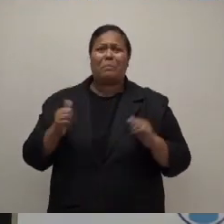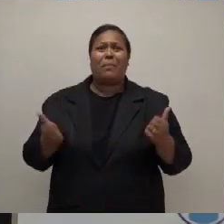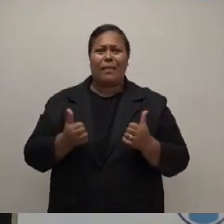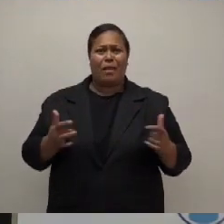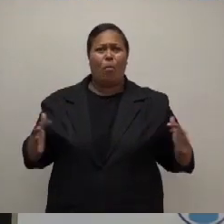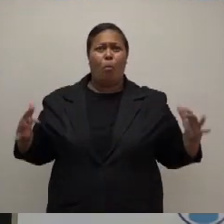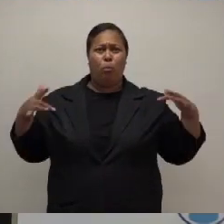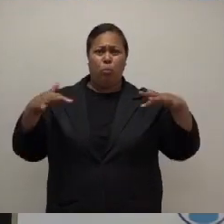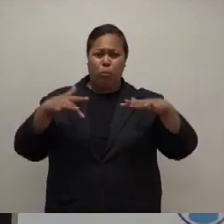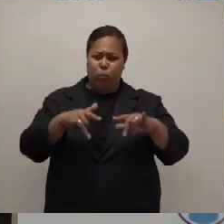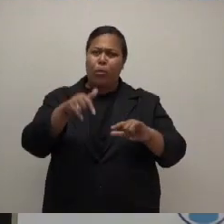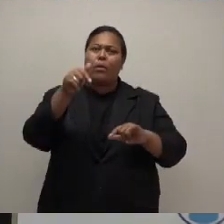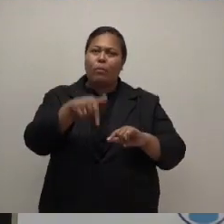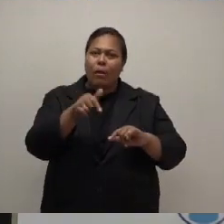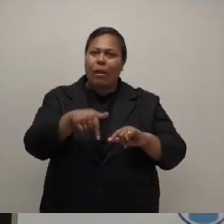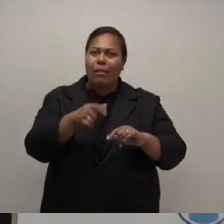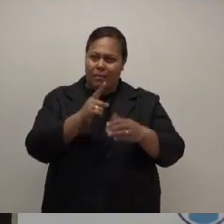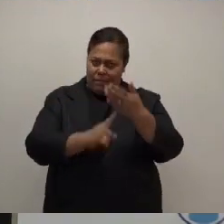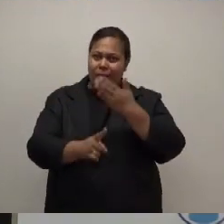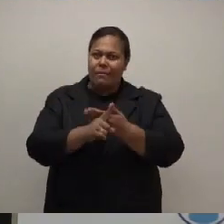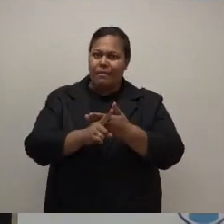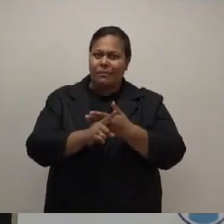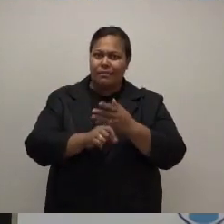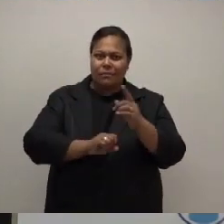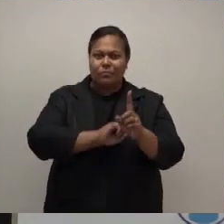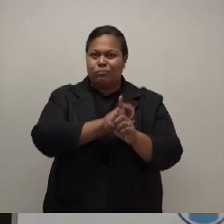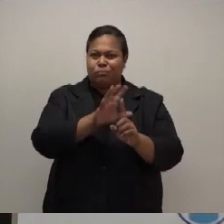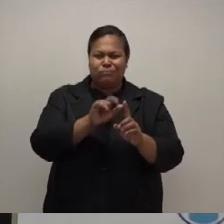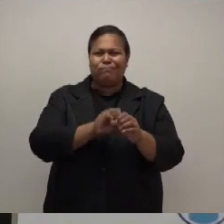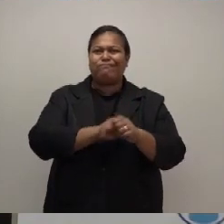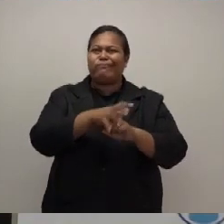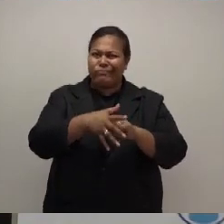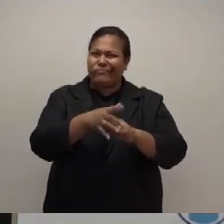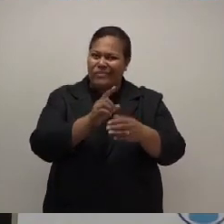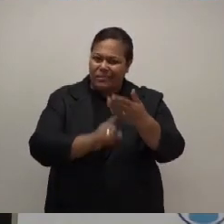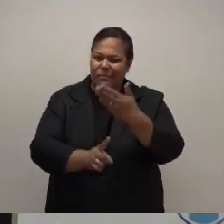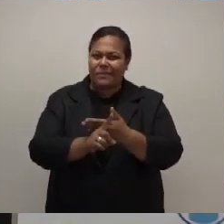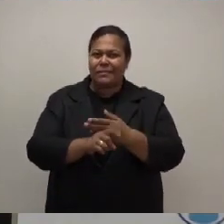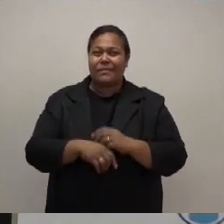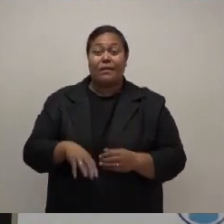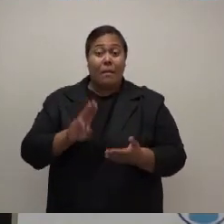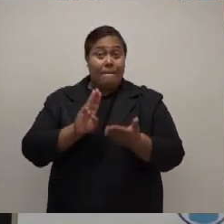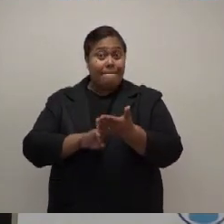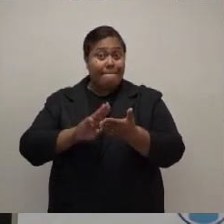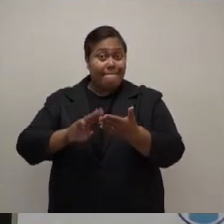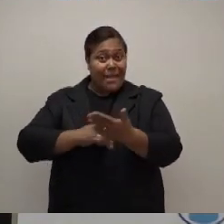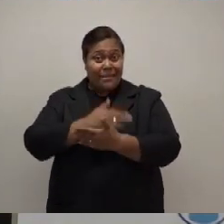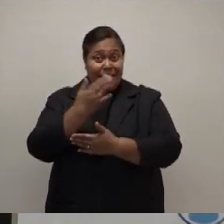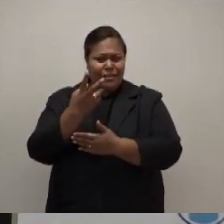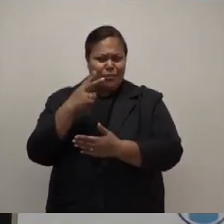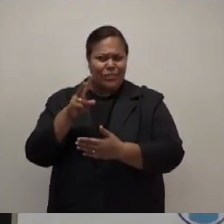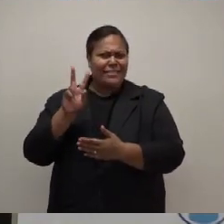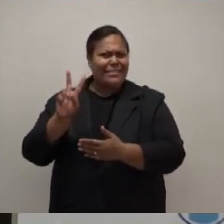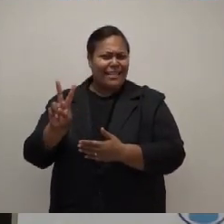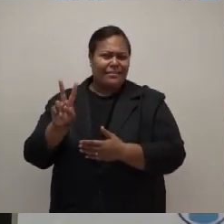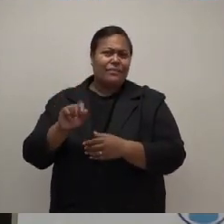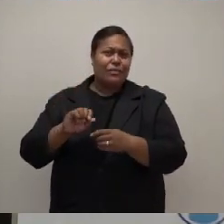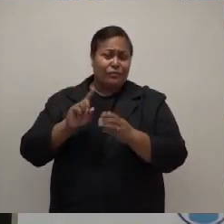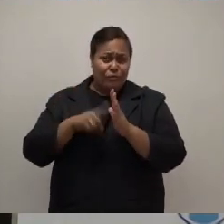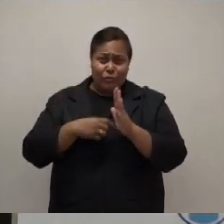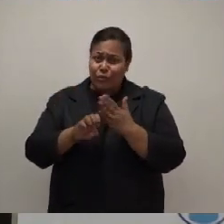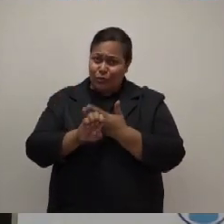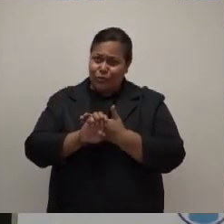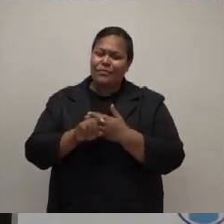been epicenters of outbreaks the world over. From Monday, the 22nd of June, we will be relaxing